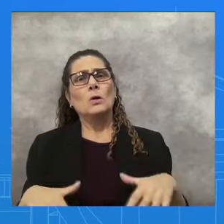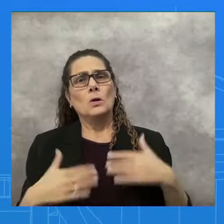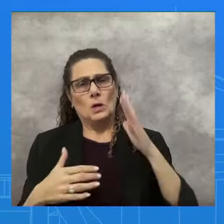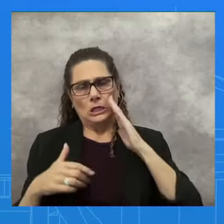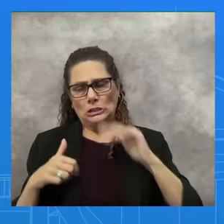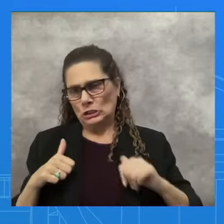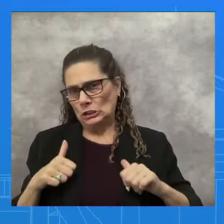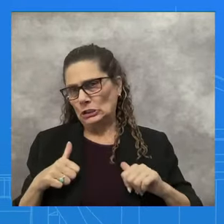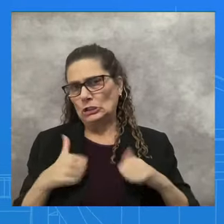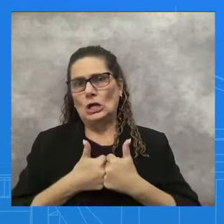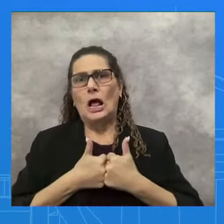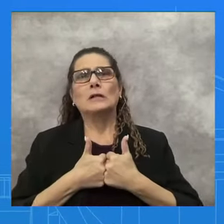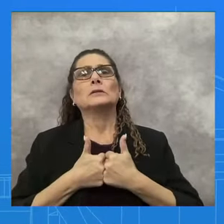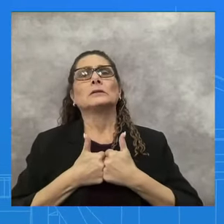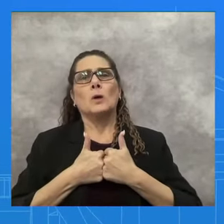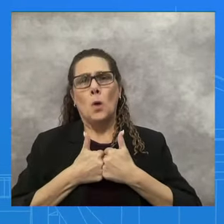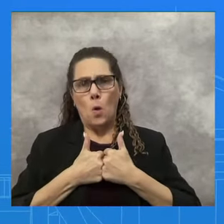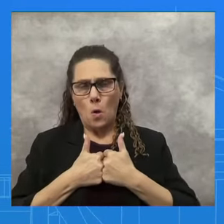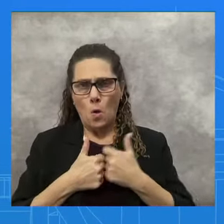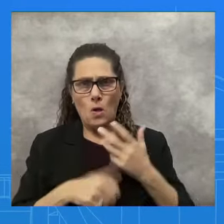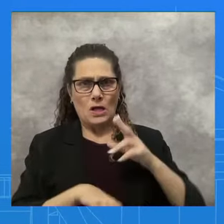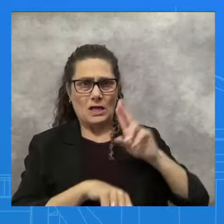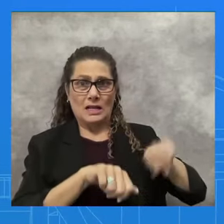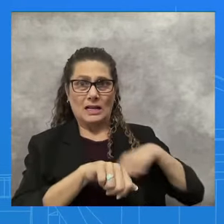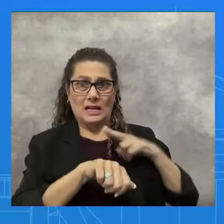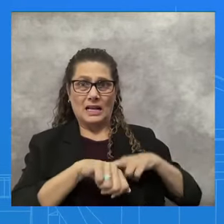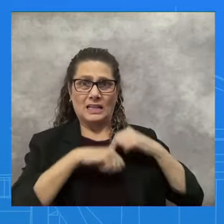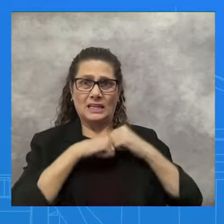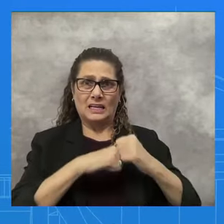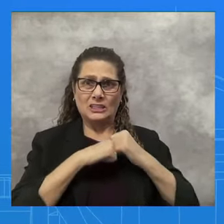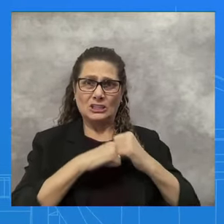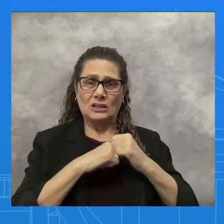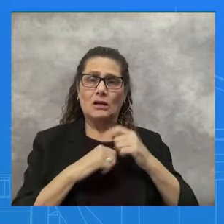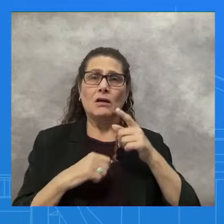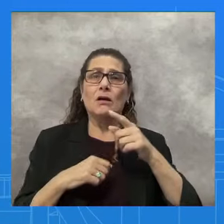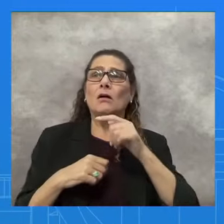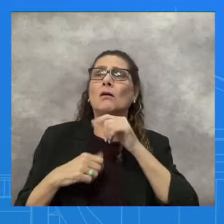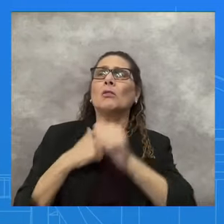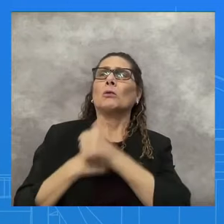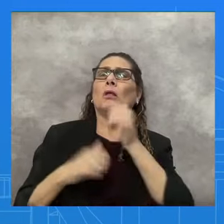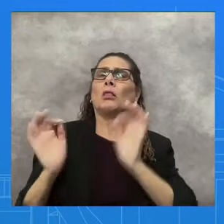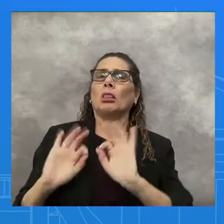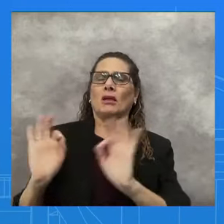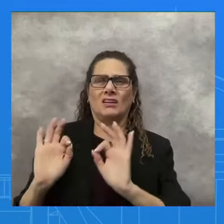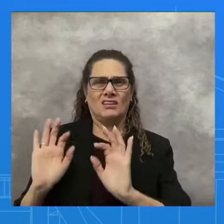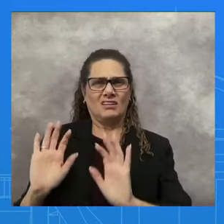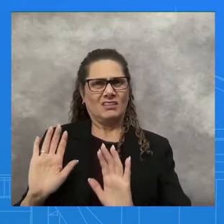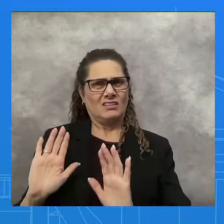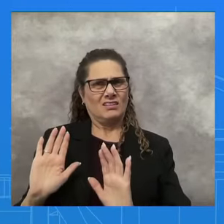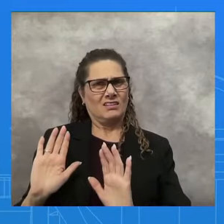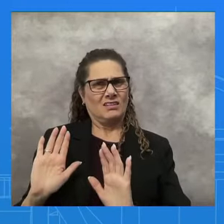threat right now go up higher if something begins to move in a different direction? Can you